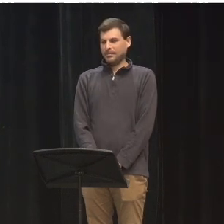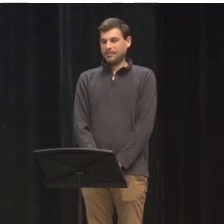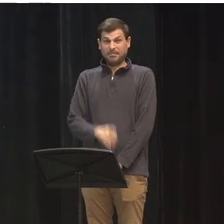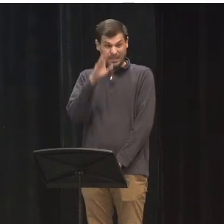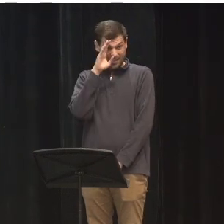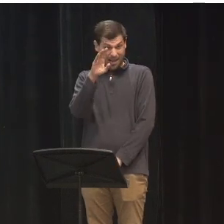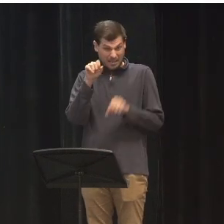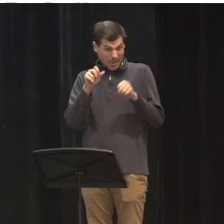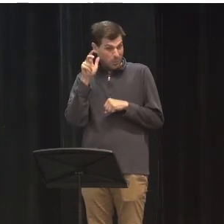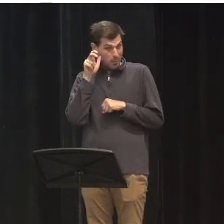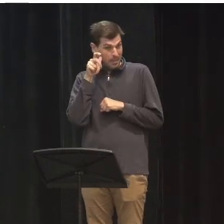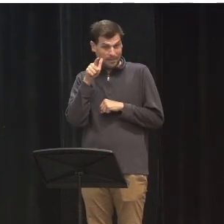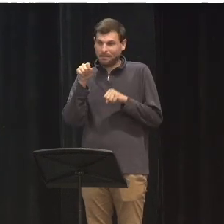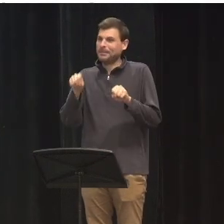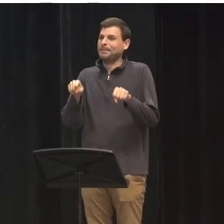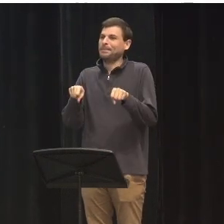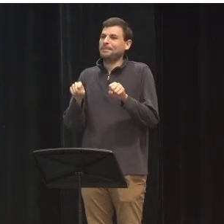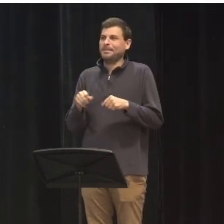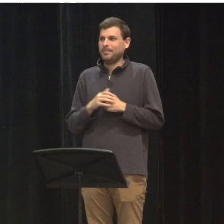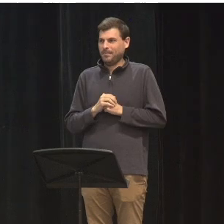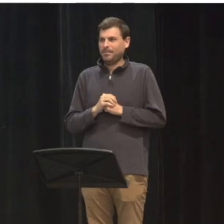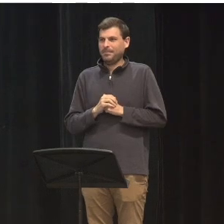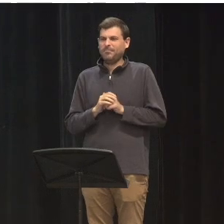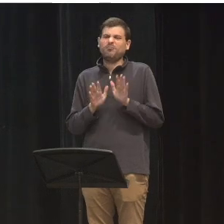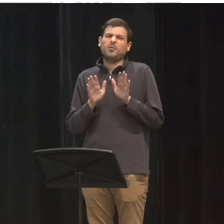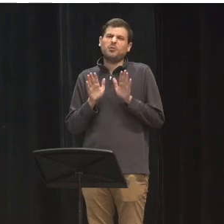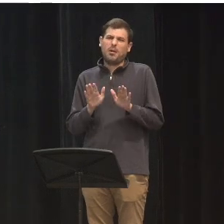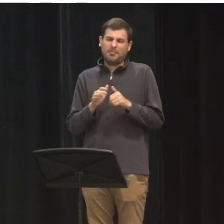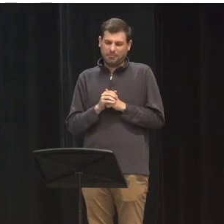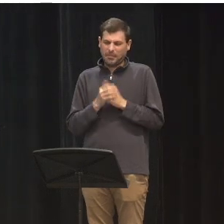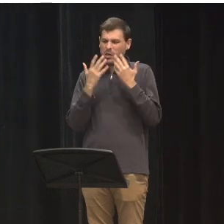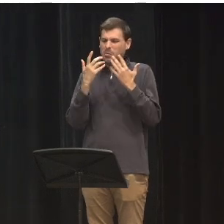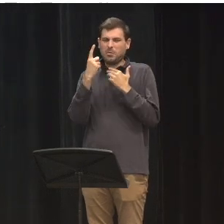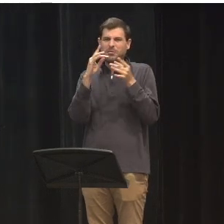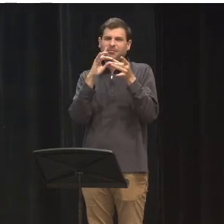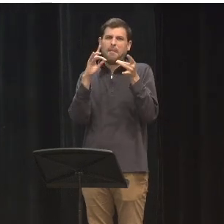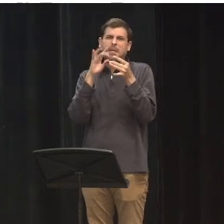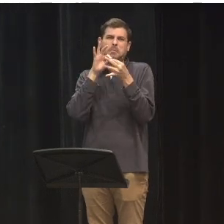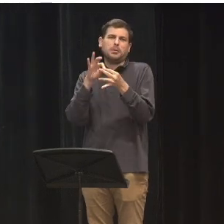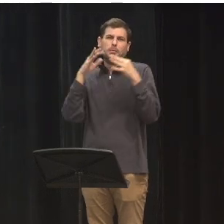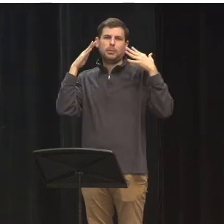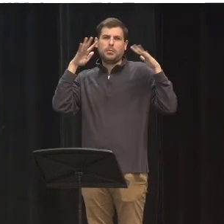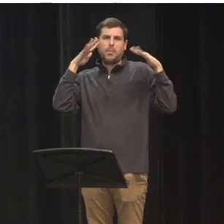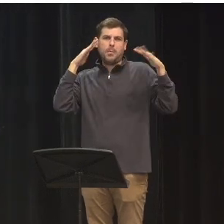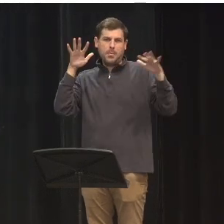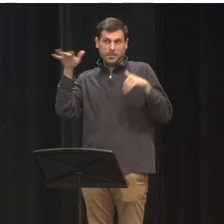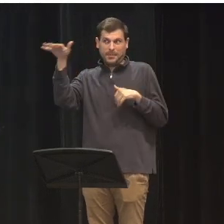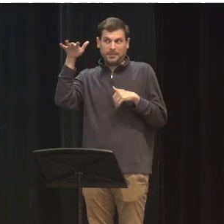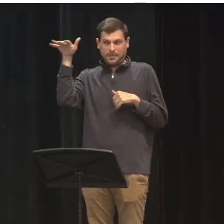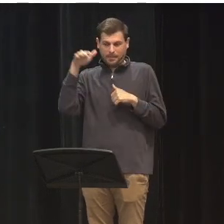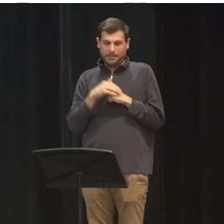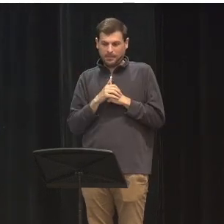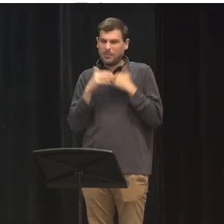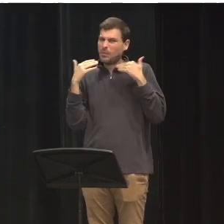Hi, can you hear me? Yes, we can. Great. I have a comment about noise, because this is a very